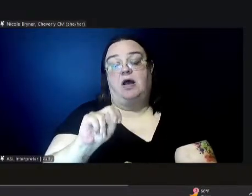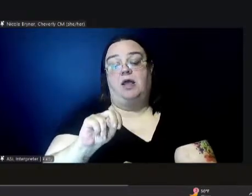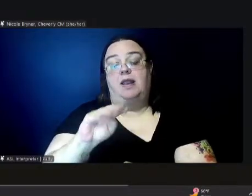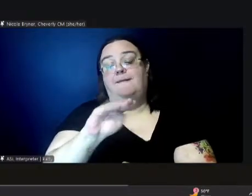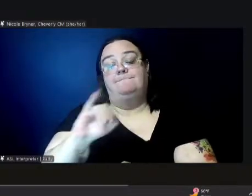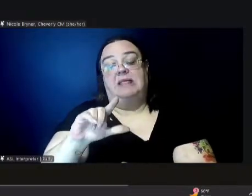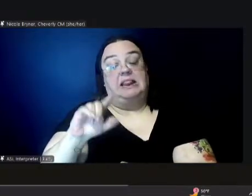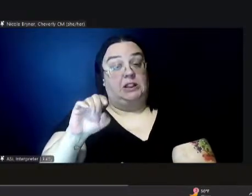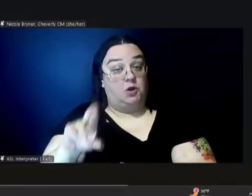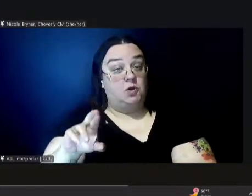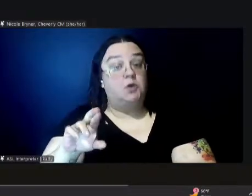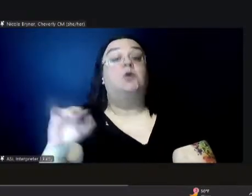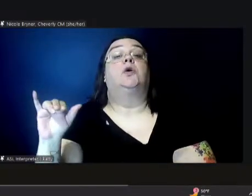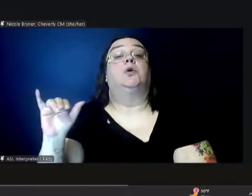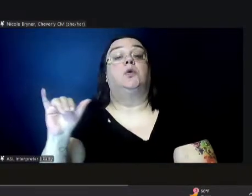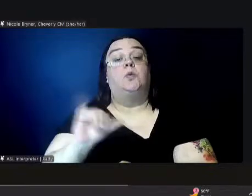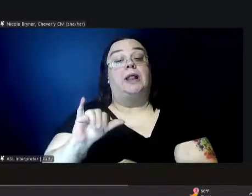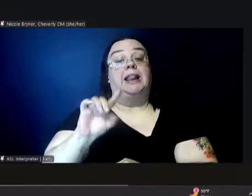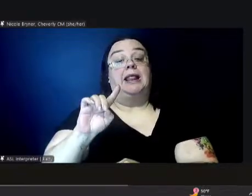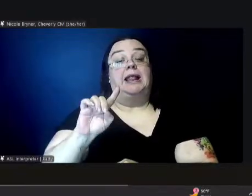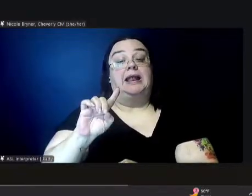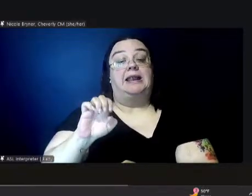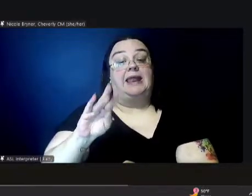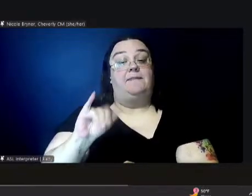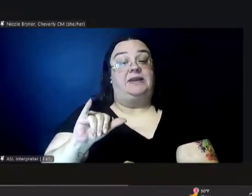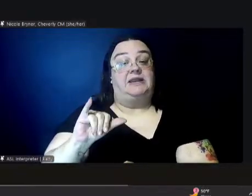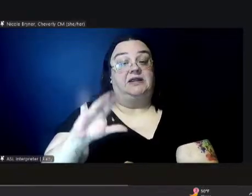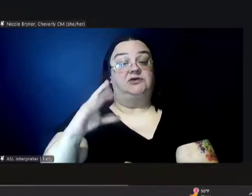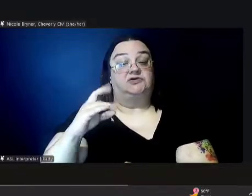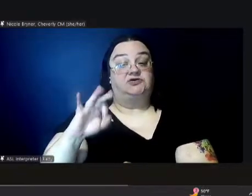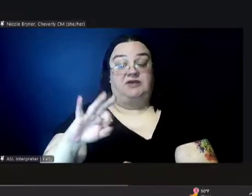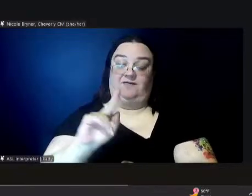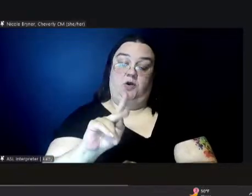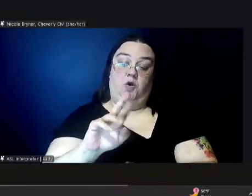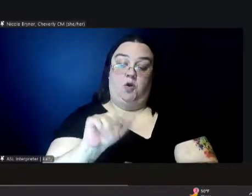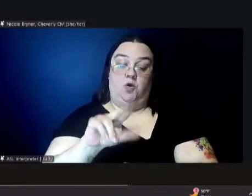as well as Deputy Chief Kraus for part of the meeting.